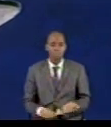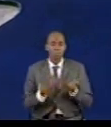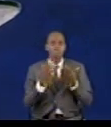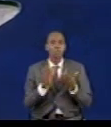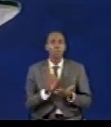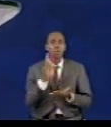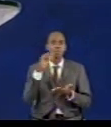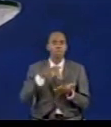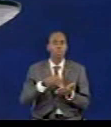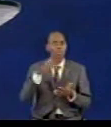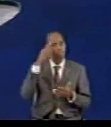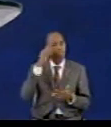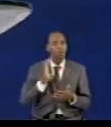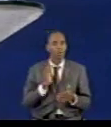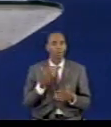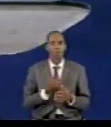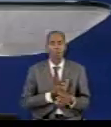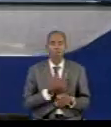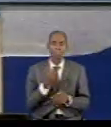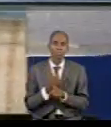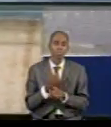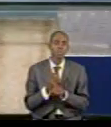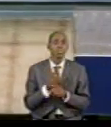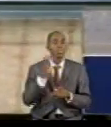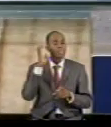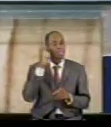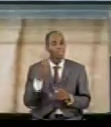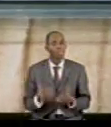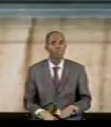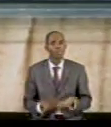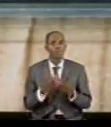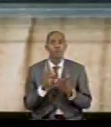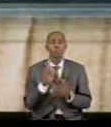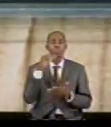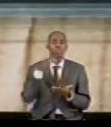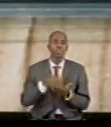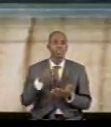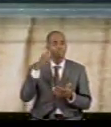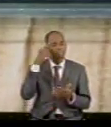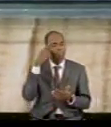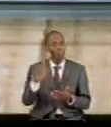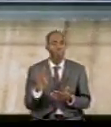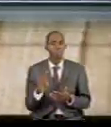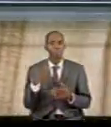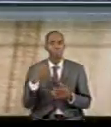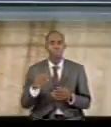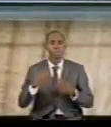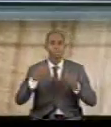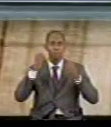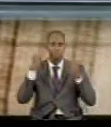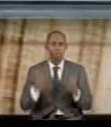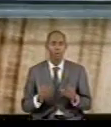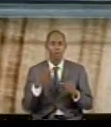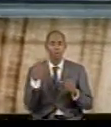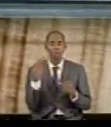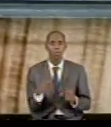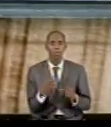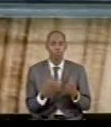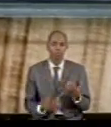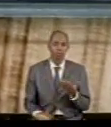for justification. He rose again that the power of resurrection might come upon our